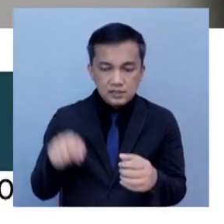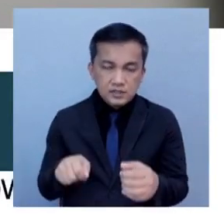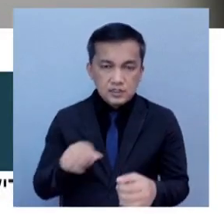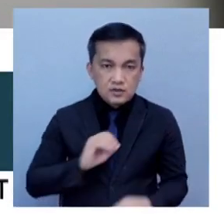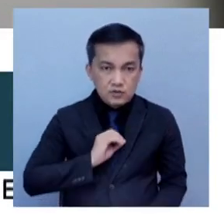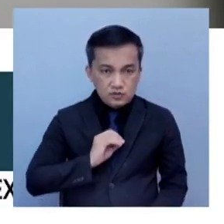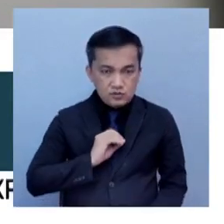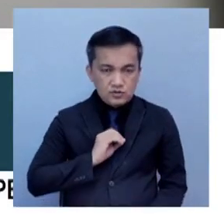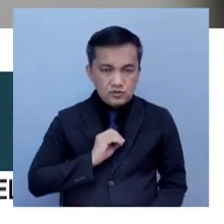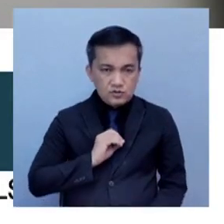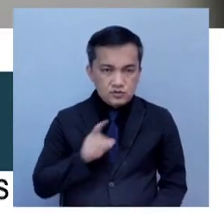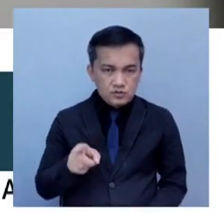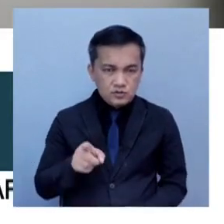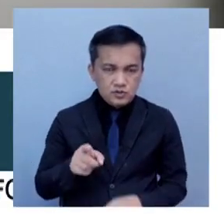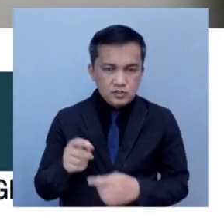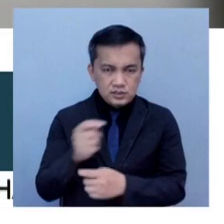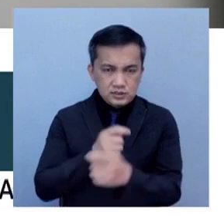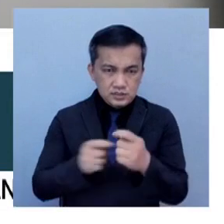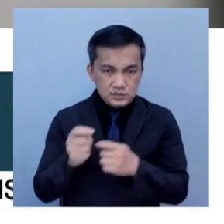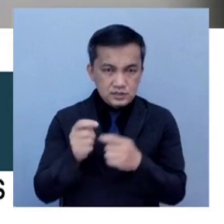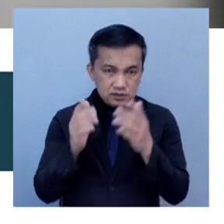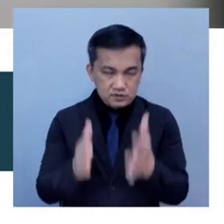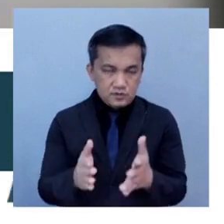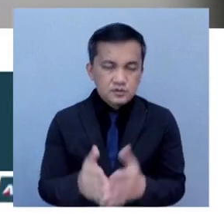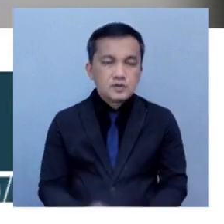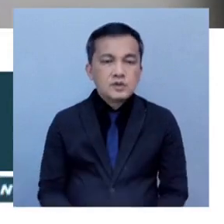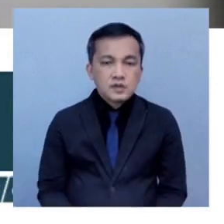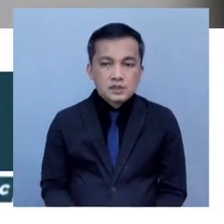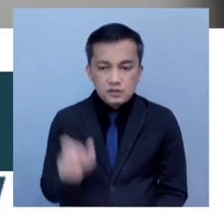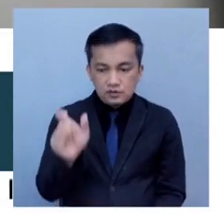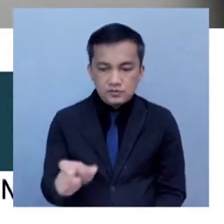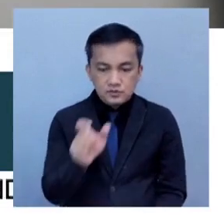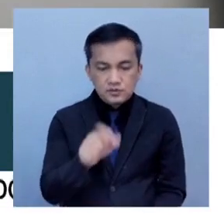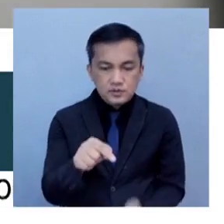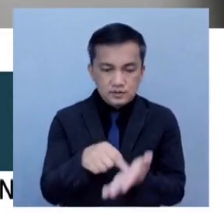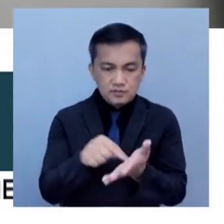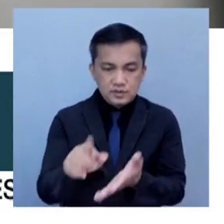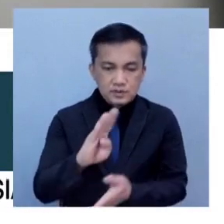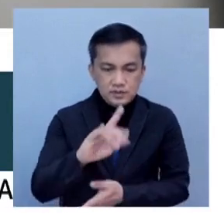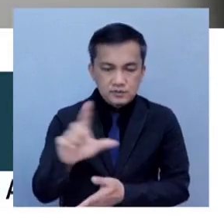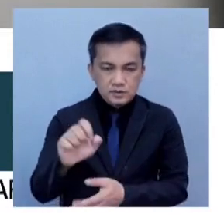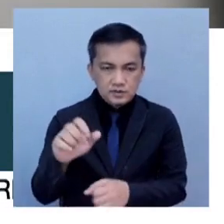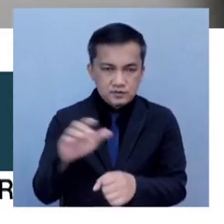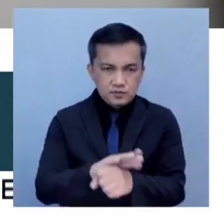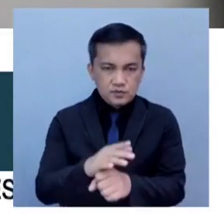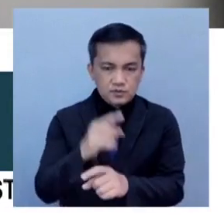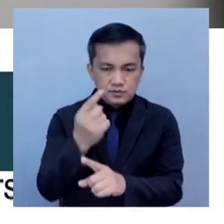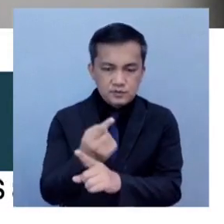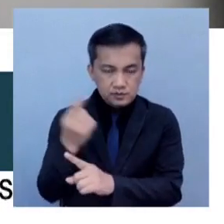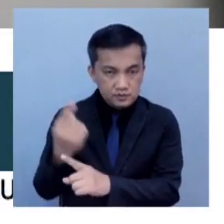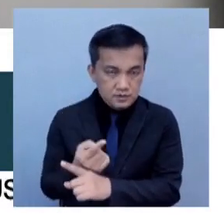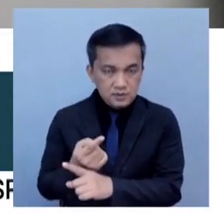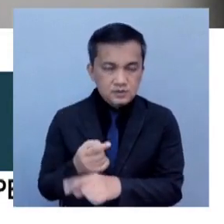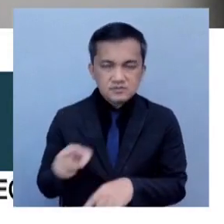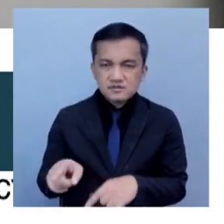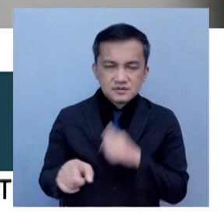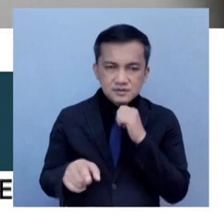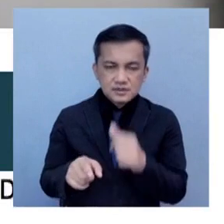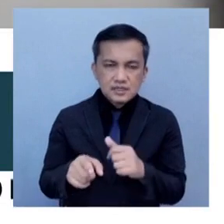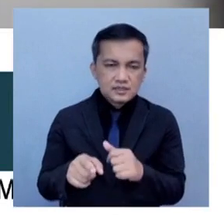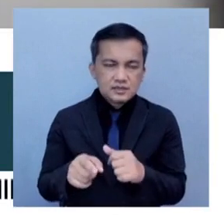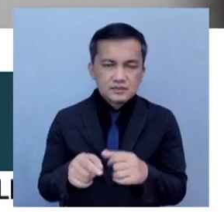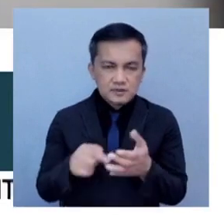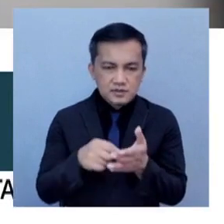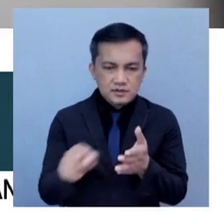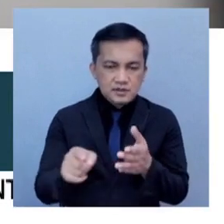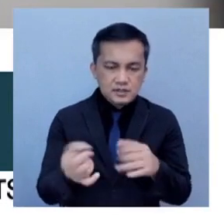are actually transactors. Mm-hmm. These are individuals who pay their bills in full every month, so they don't have to pay interest.